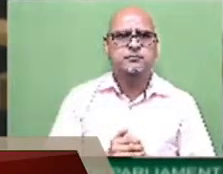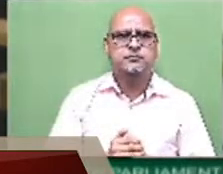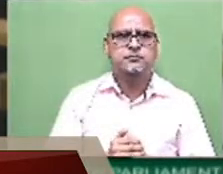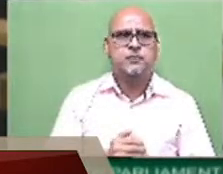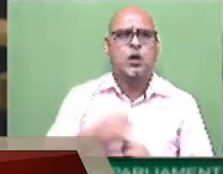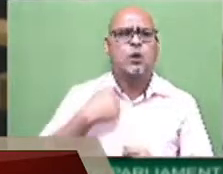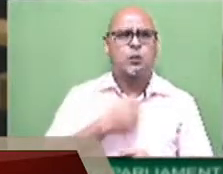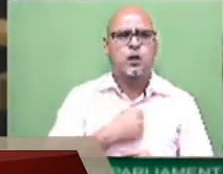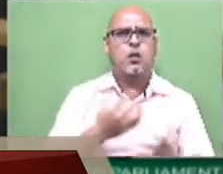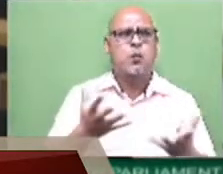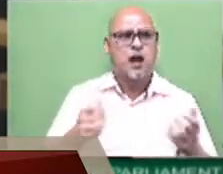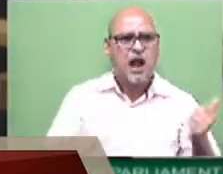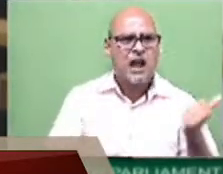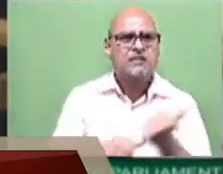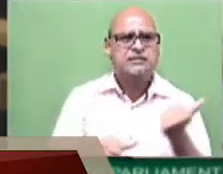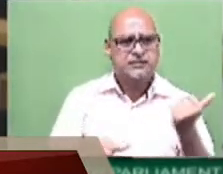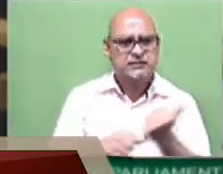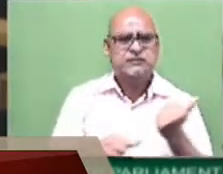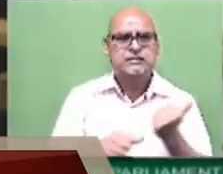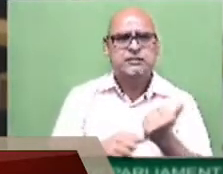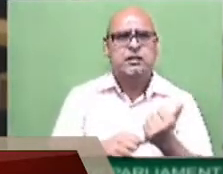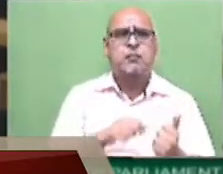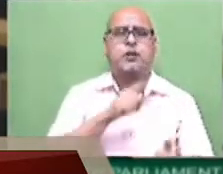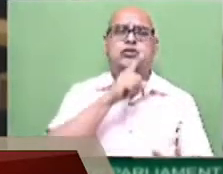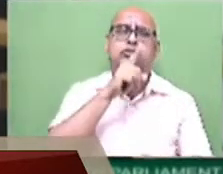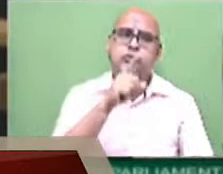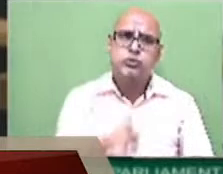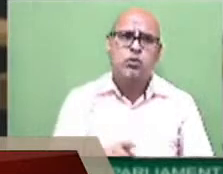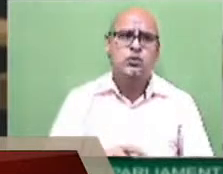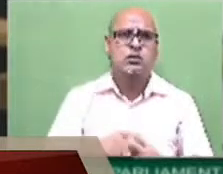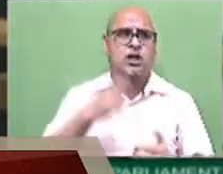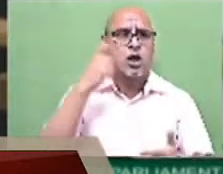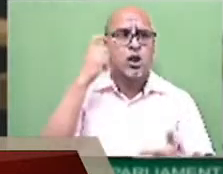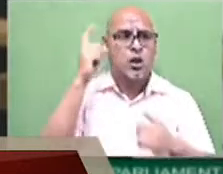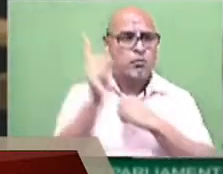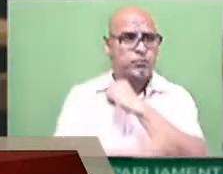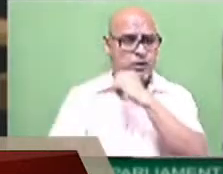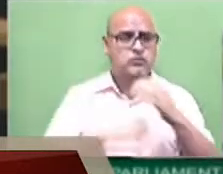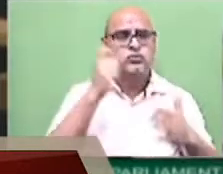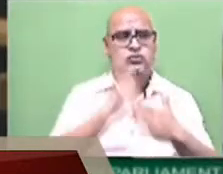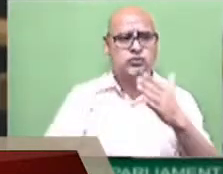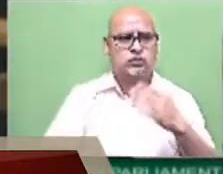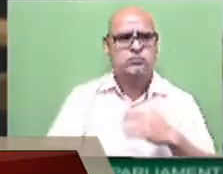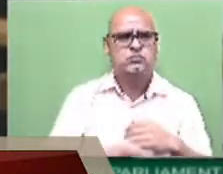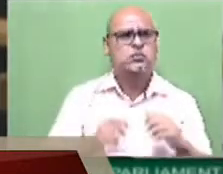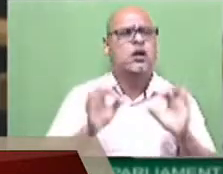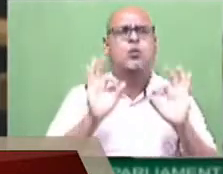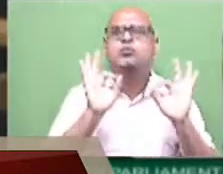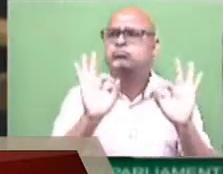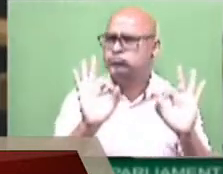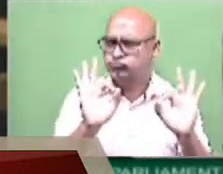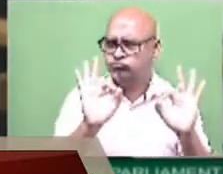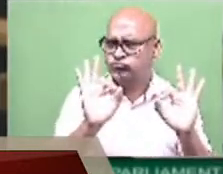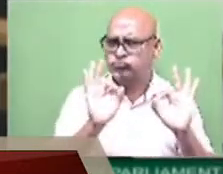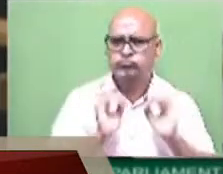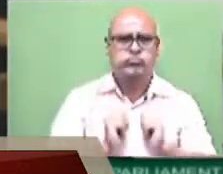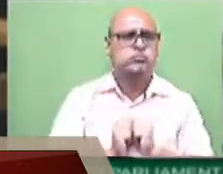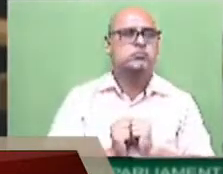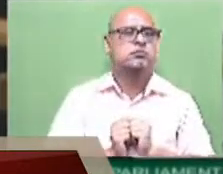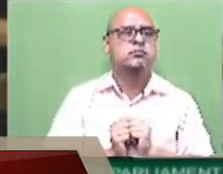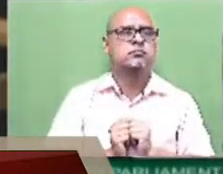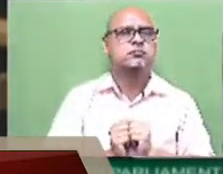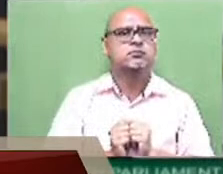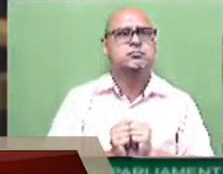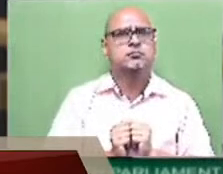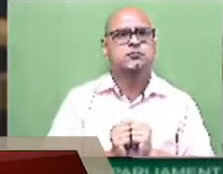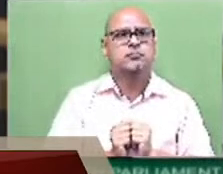they're administered in a more efficient way, that they enforce properly, so that we can stop the